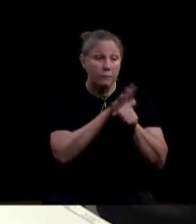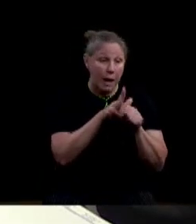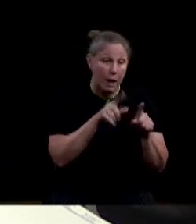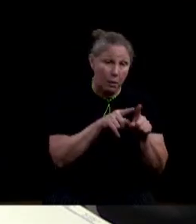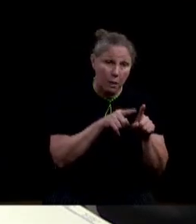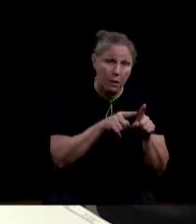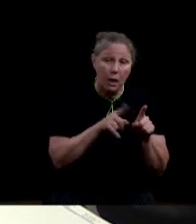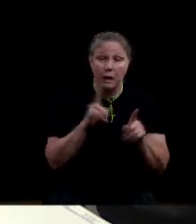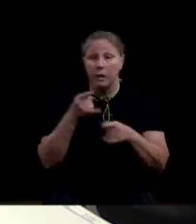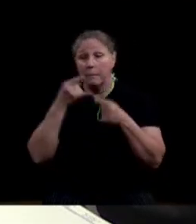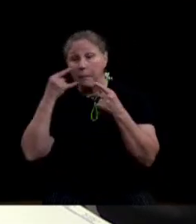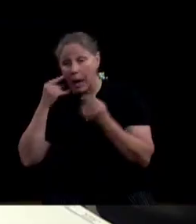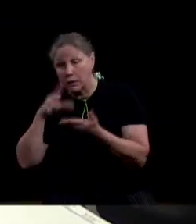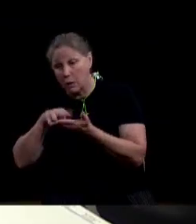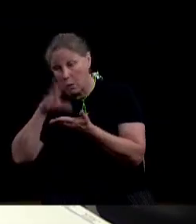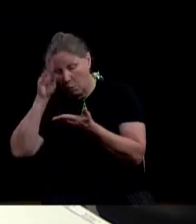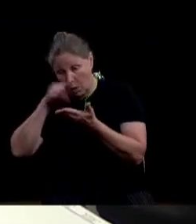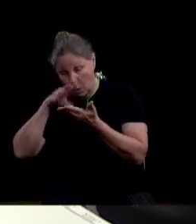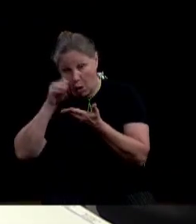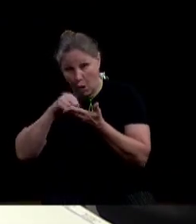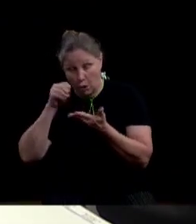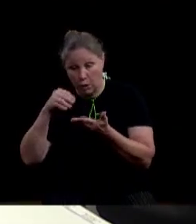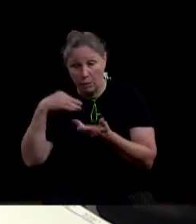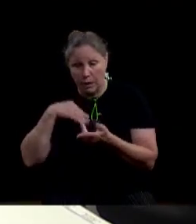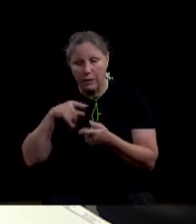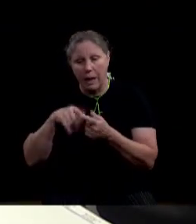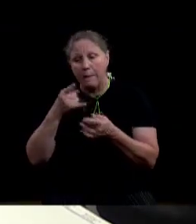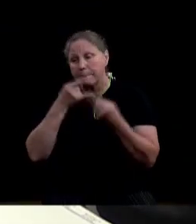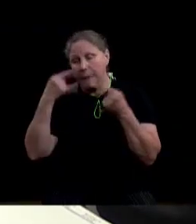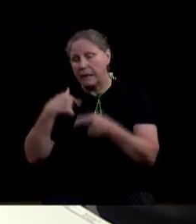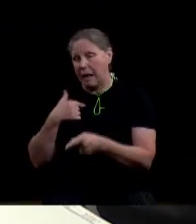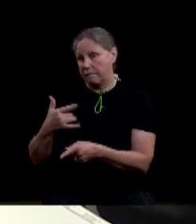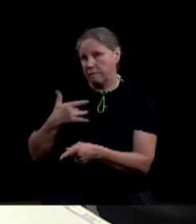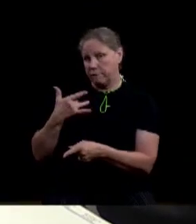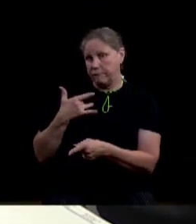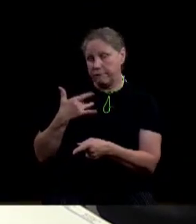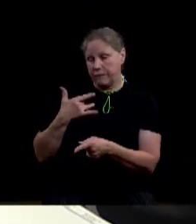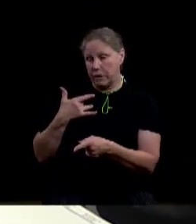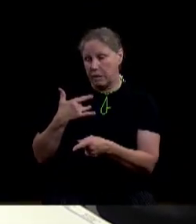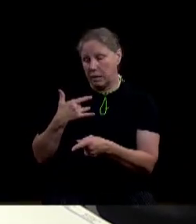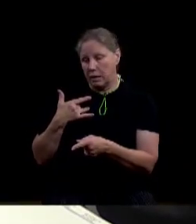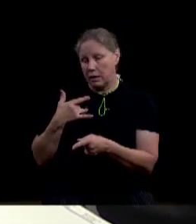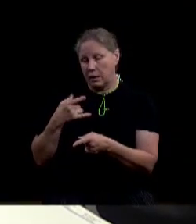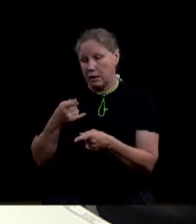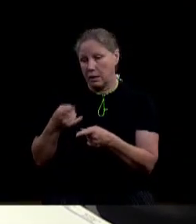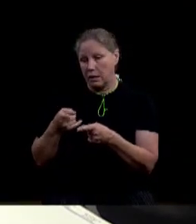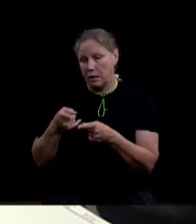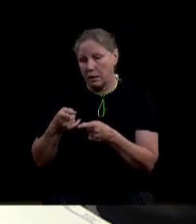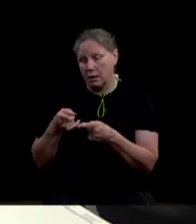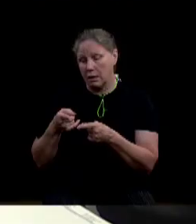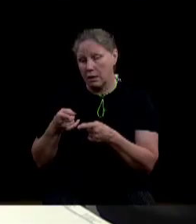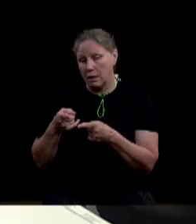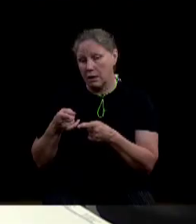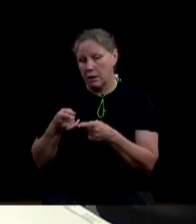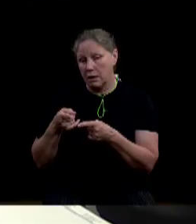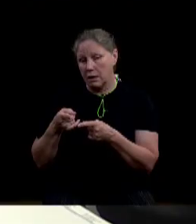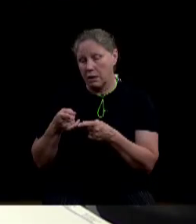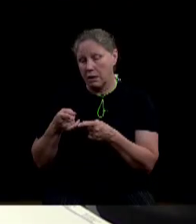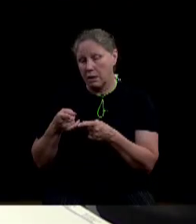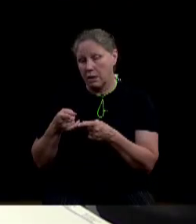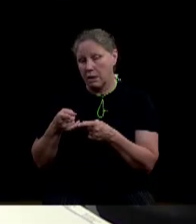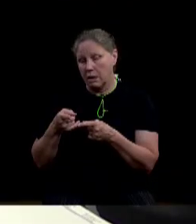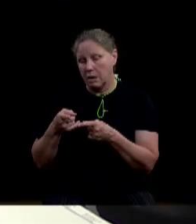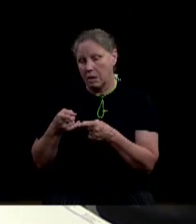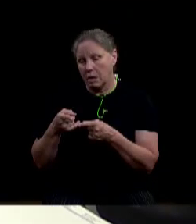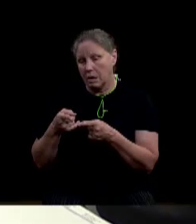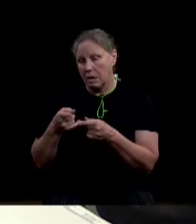wearing masks may be one of the last things that we release, as opposed to being one of